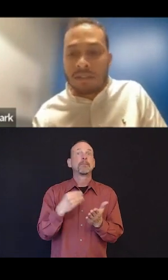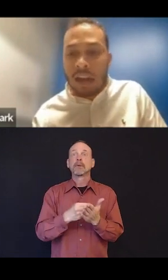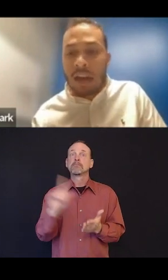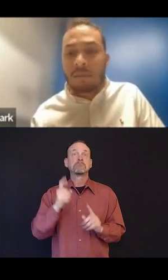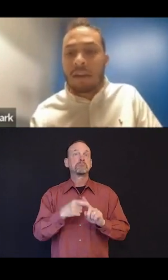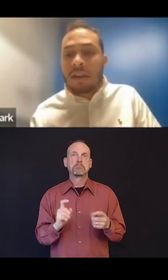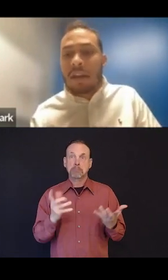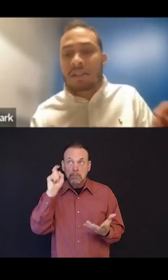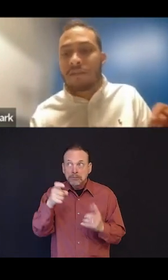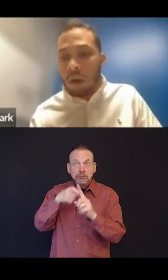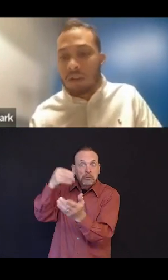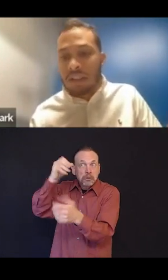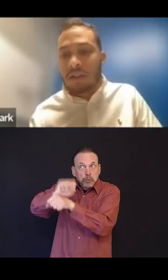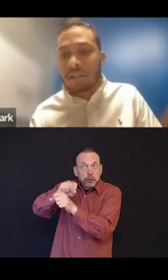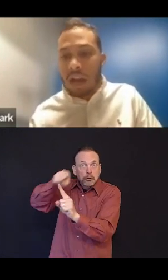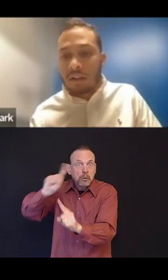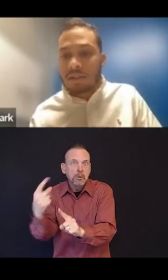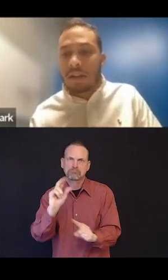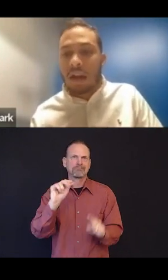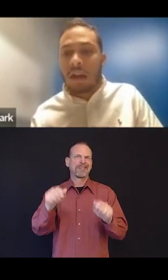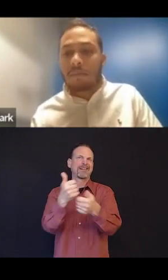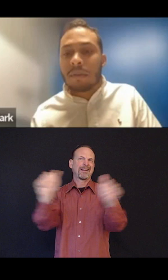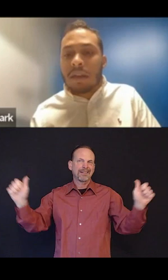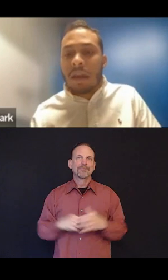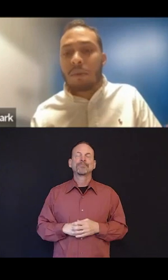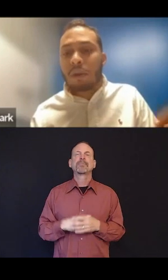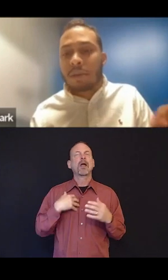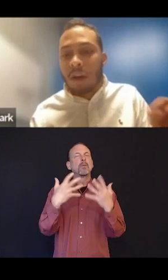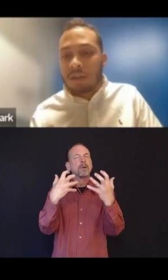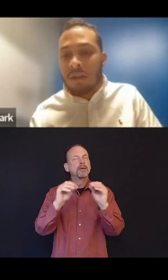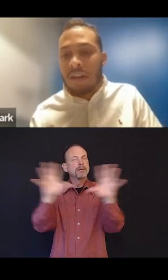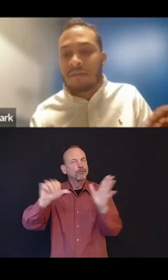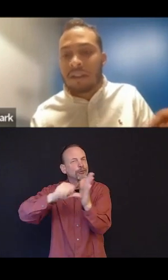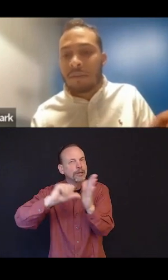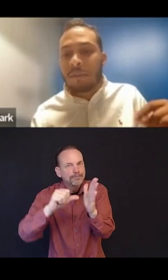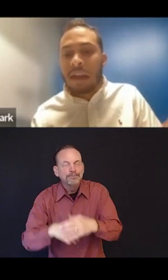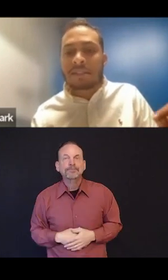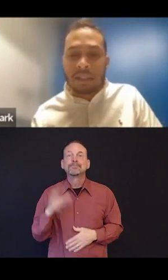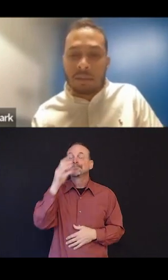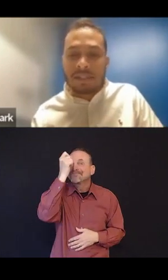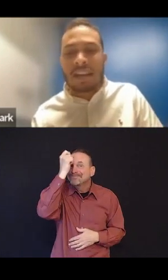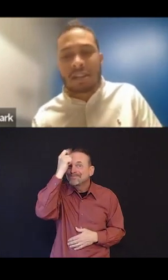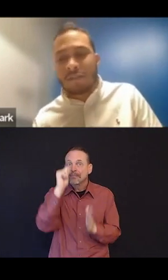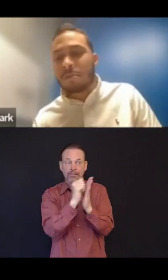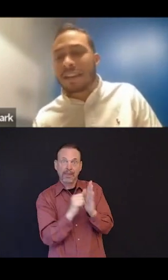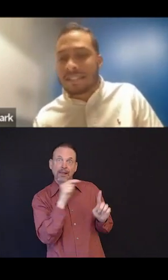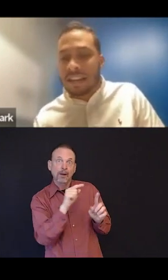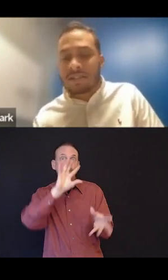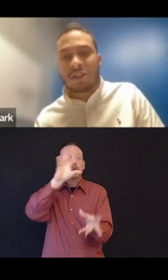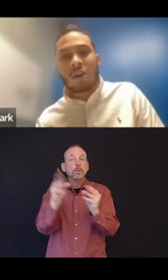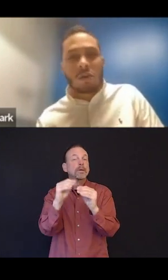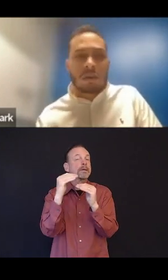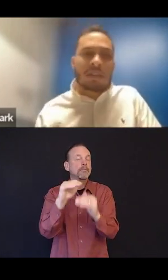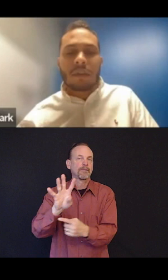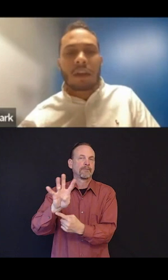the lifetime is $400,000. And programs also have different balance limits that differ by